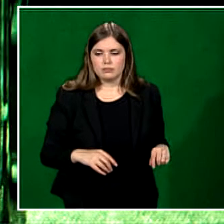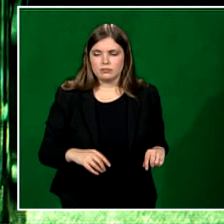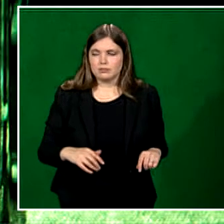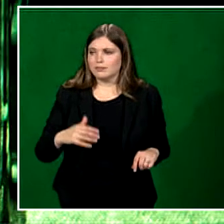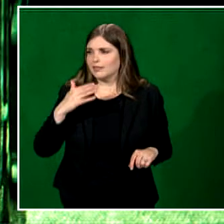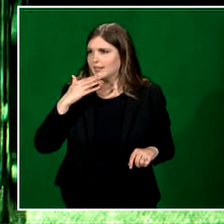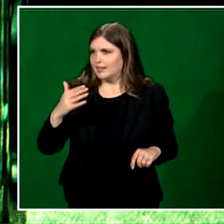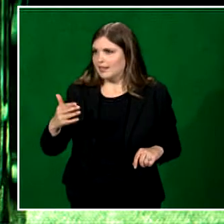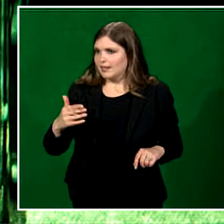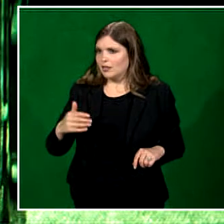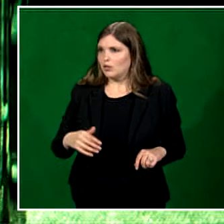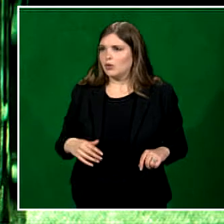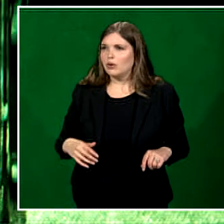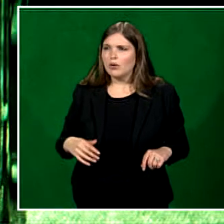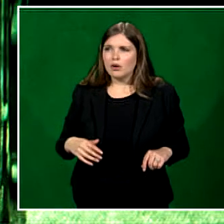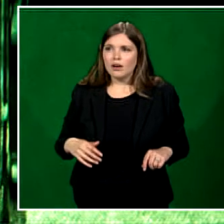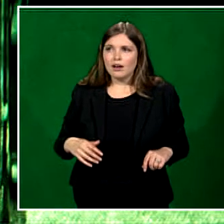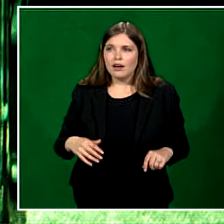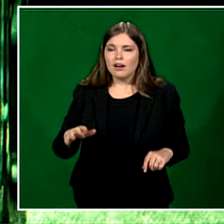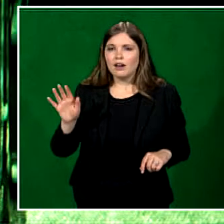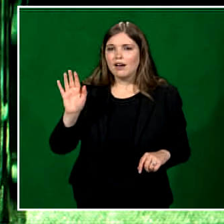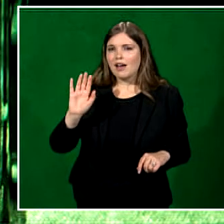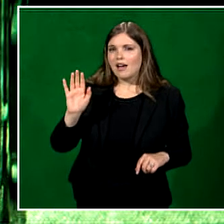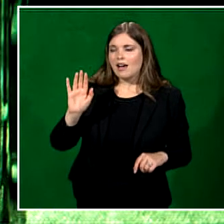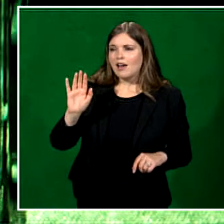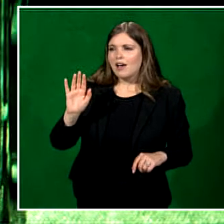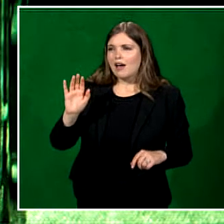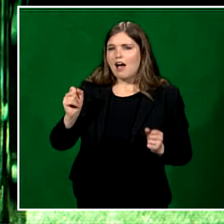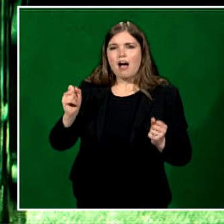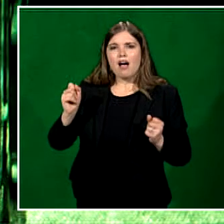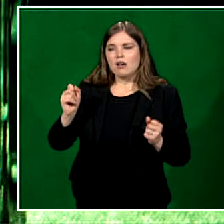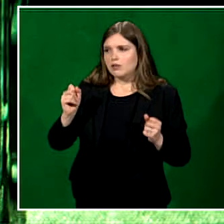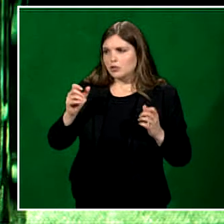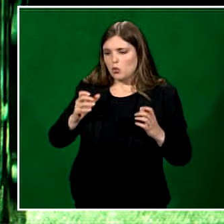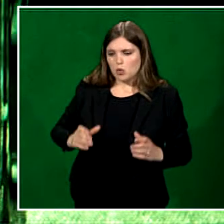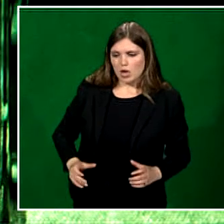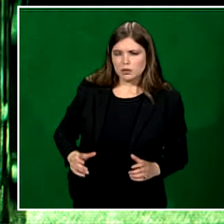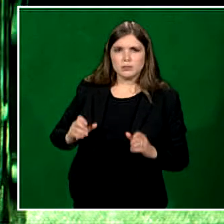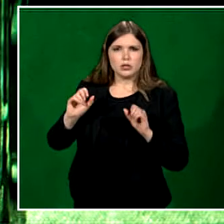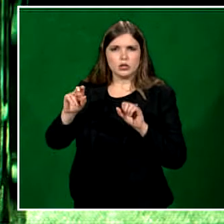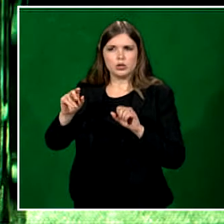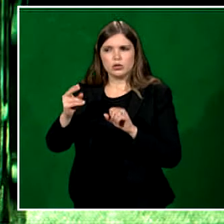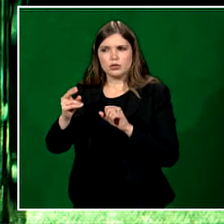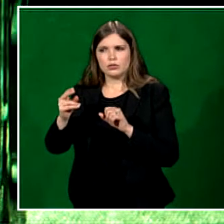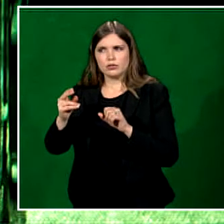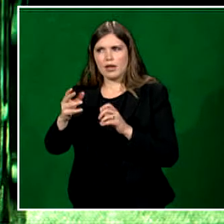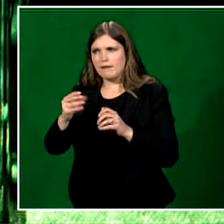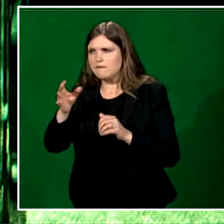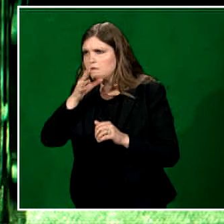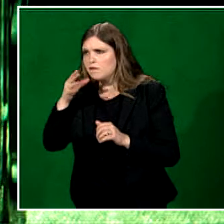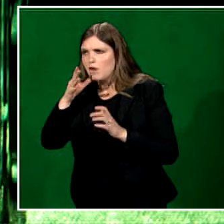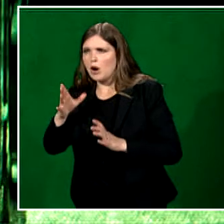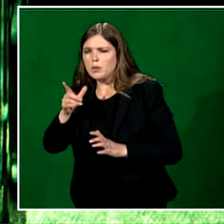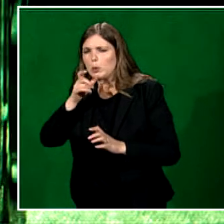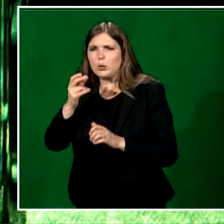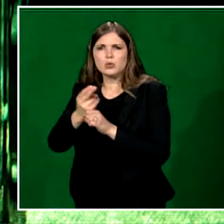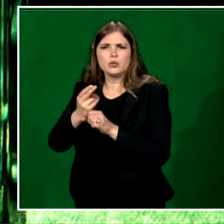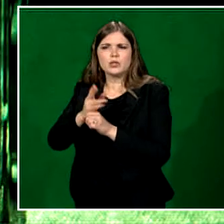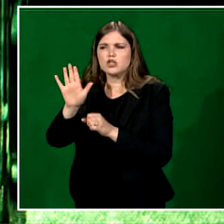Thank you. How are you going to convince Emmanuel customers to use this, or farmers to use your service?